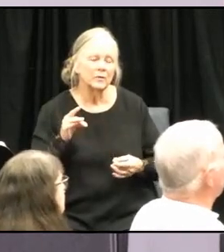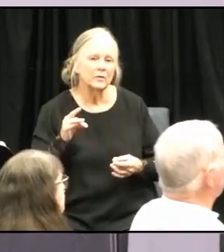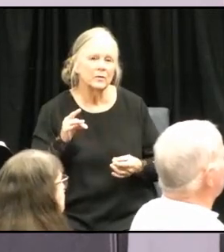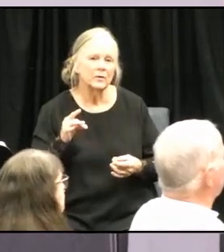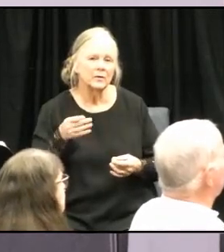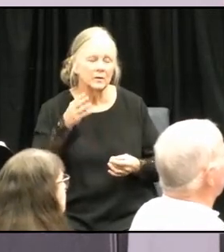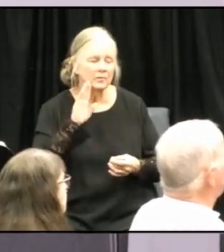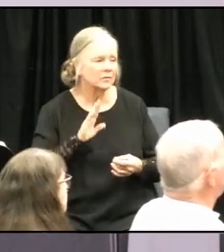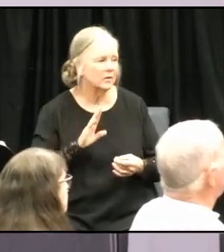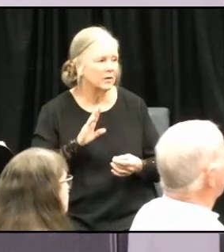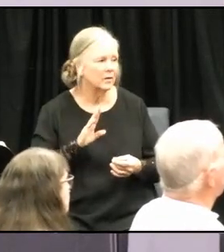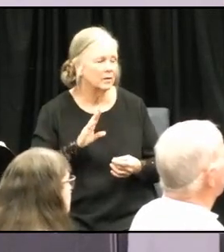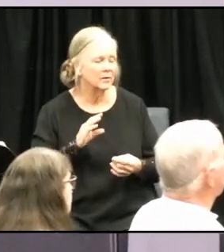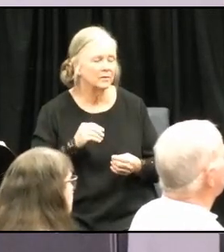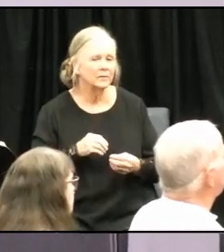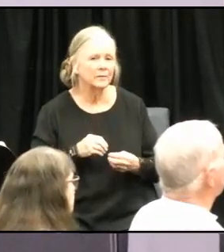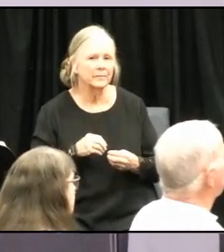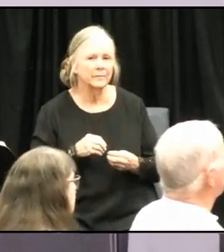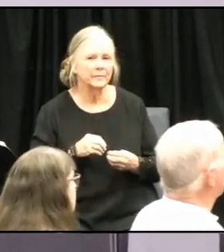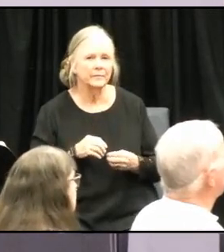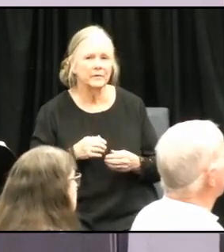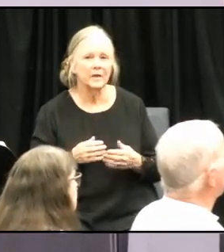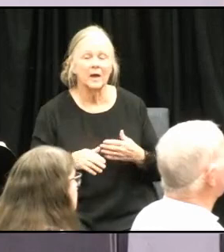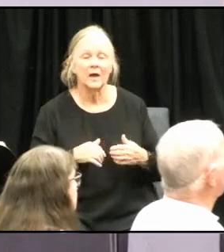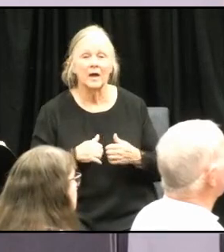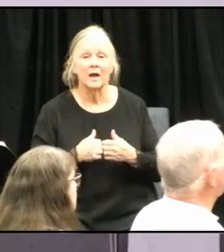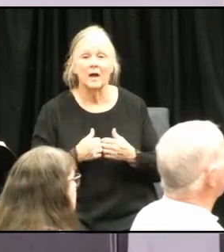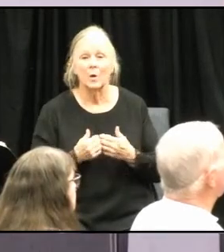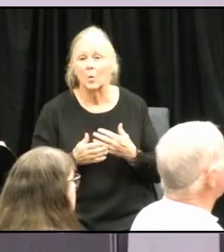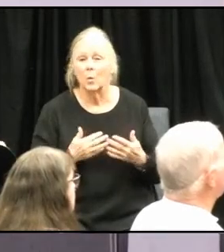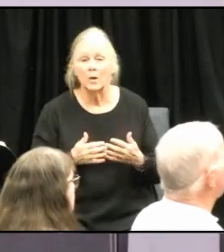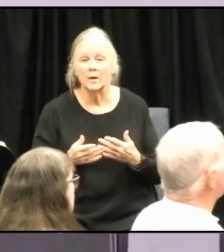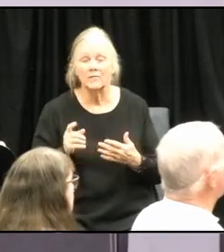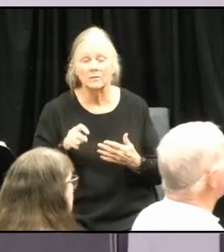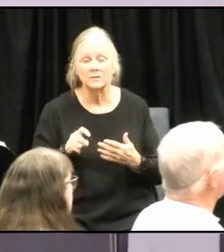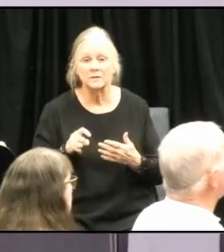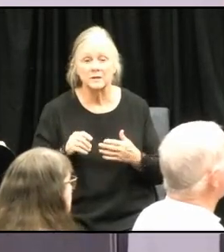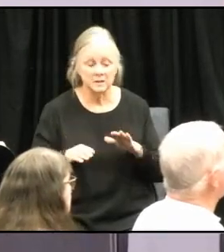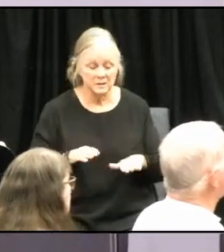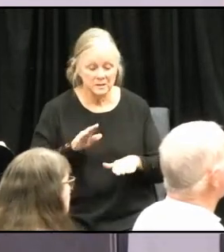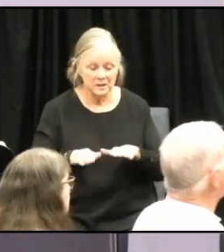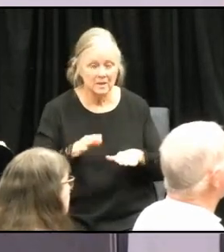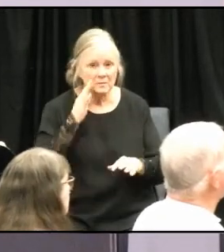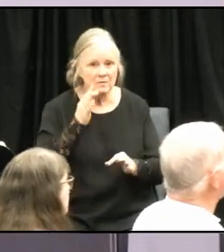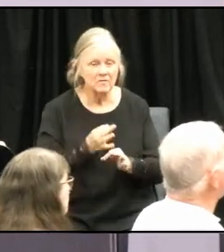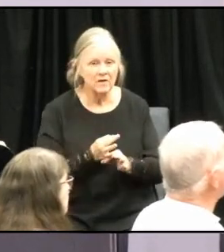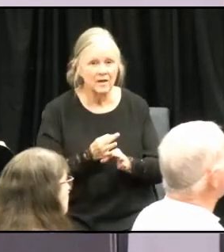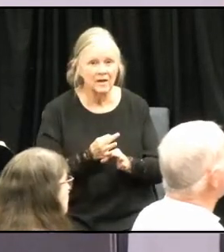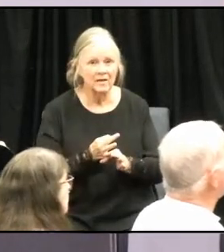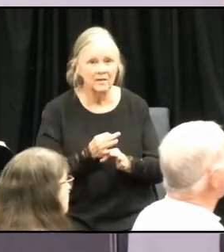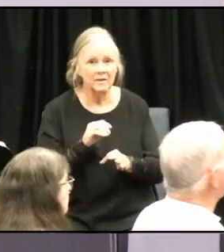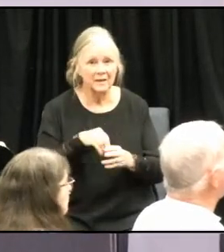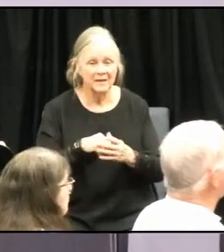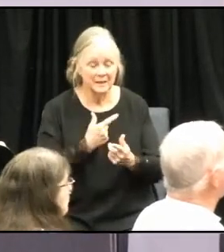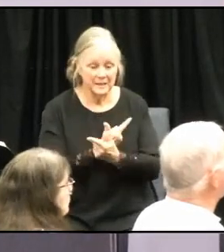this morning, however, whatever is needed, steps of faith and liberty, you